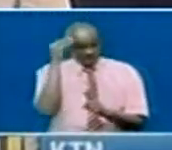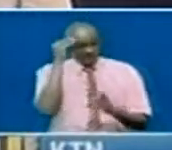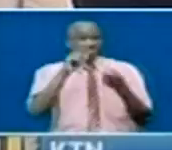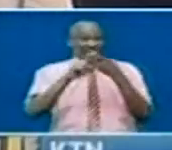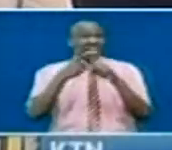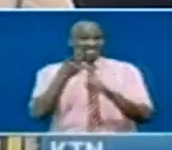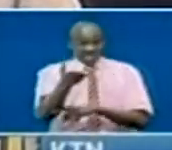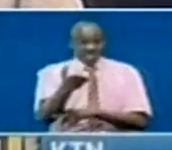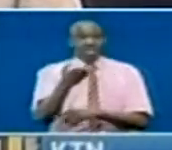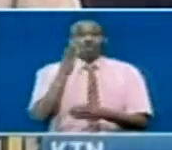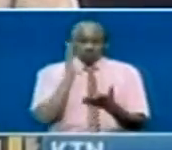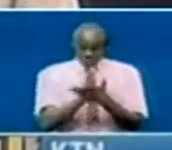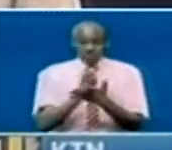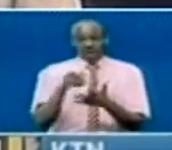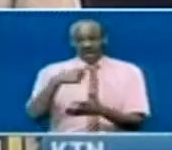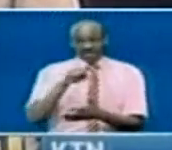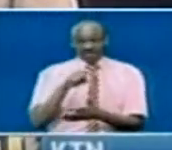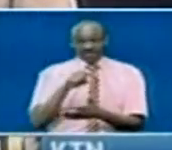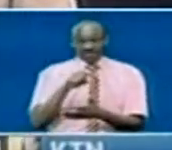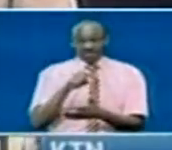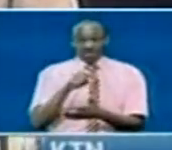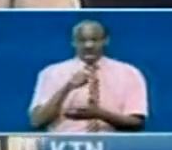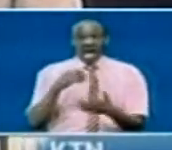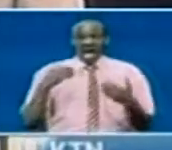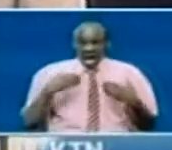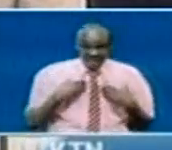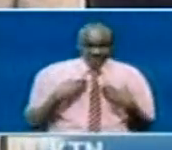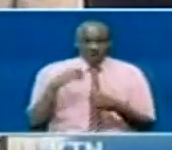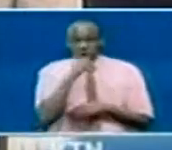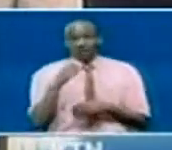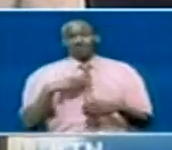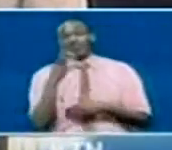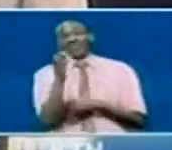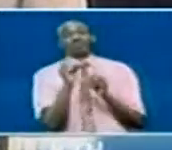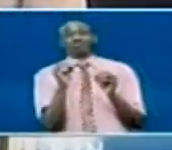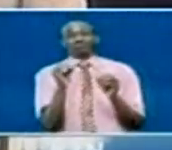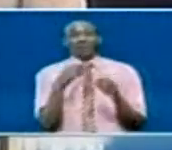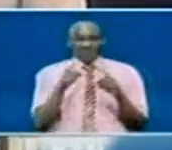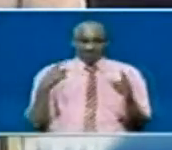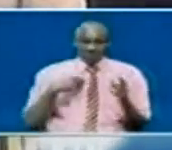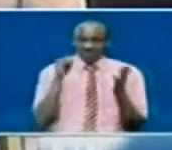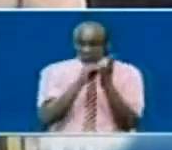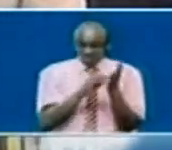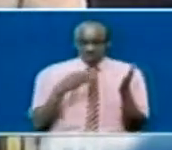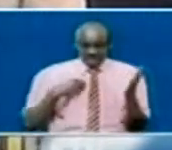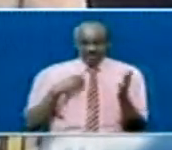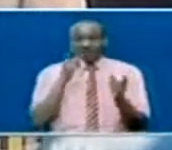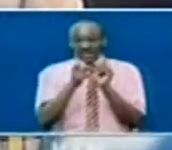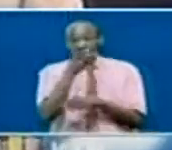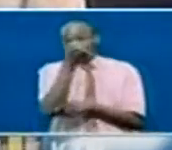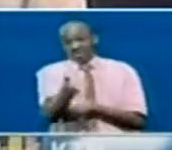standards. Of course, we don't have all the bragging rights to this. But when we started off on the marathon, I